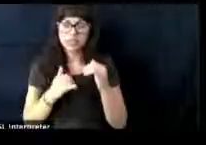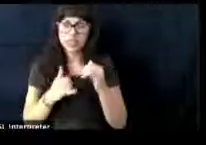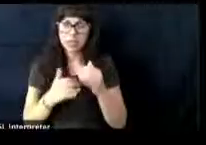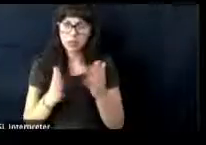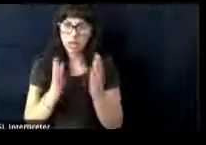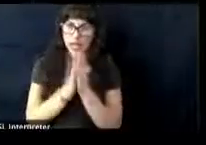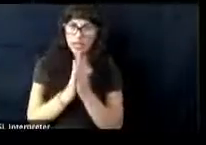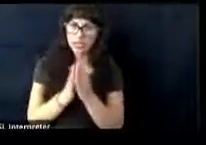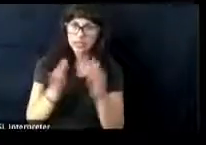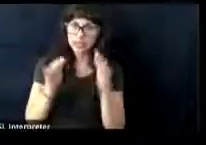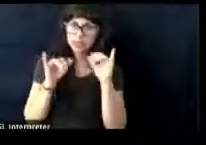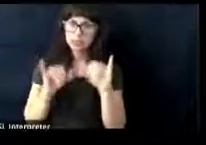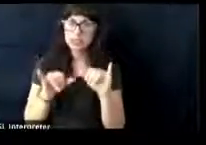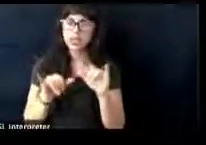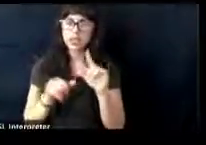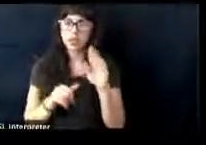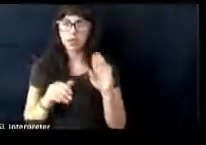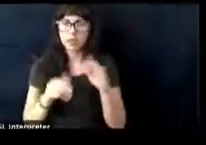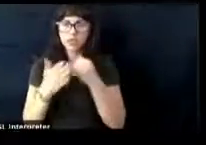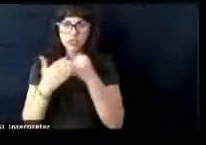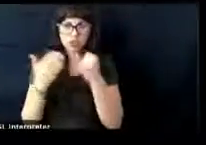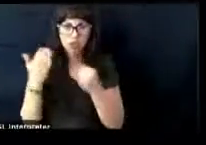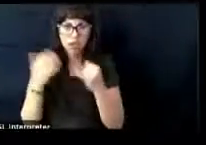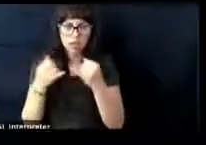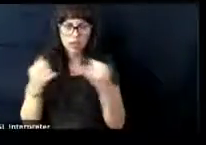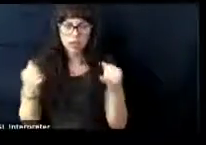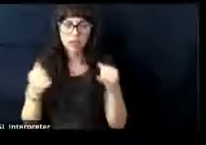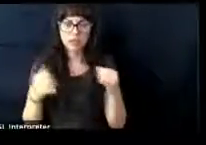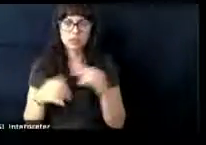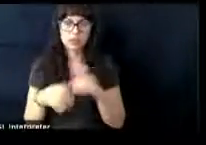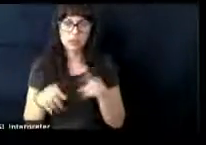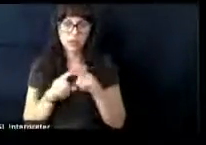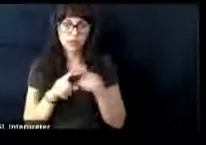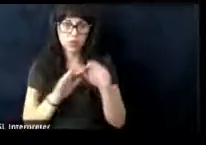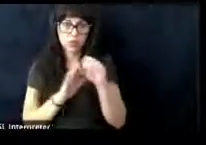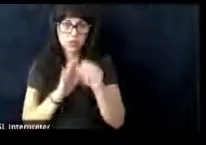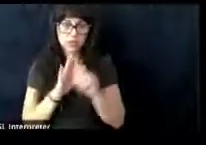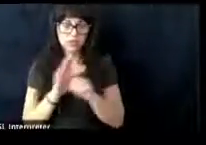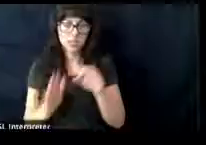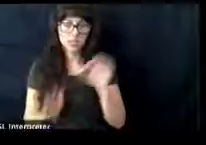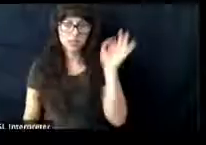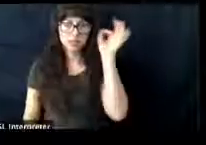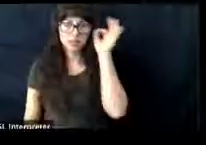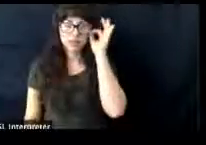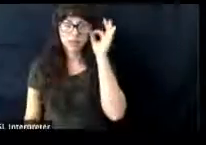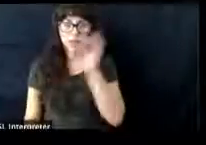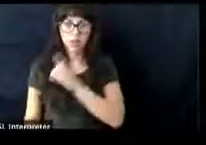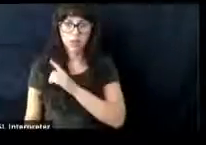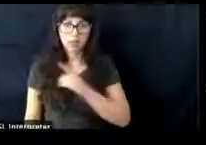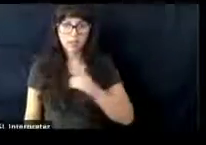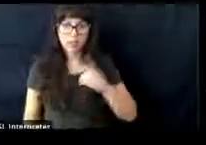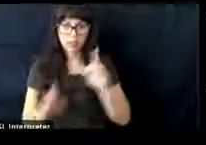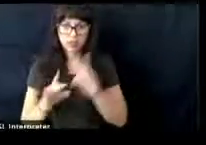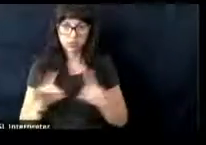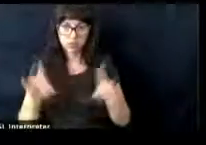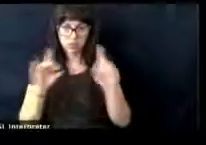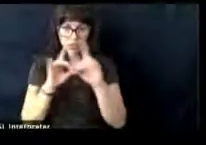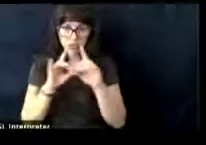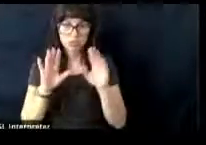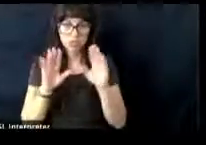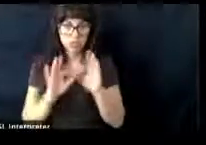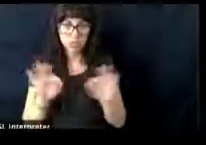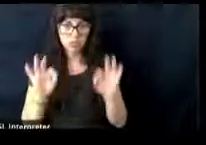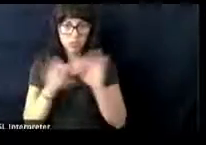whole as possible as you guys consider these state and federal legislative districts. making sure that we have a unified